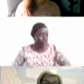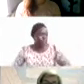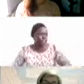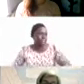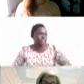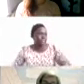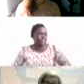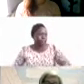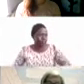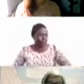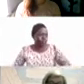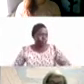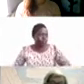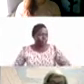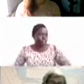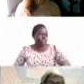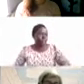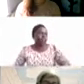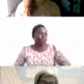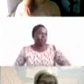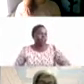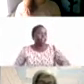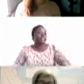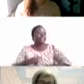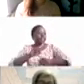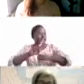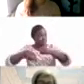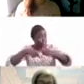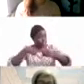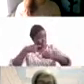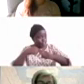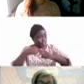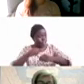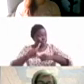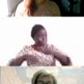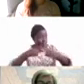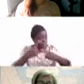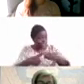awareness tools need to be translated into